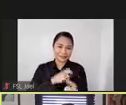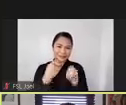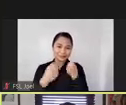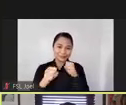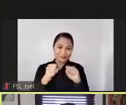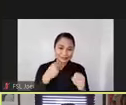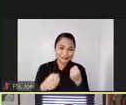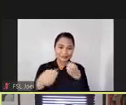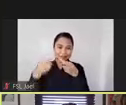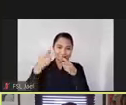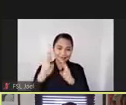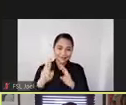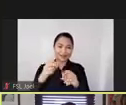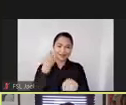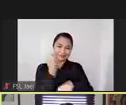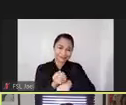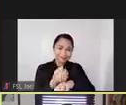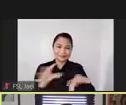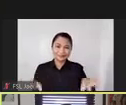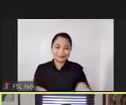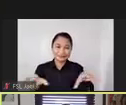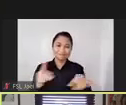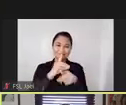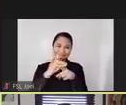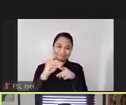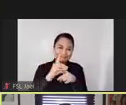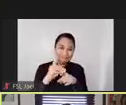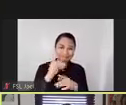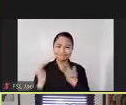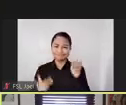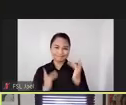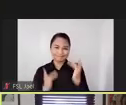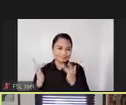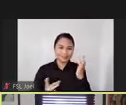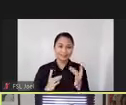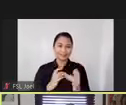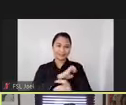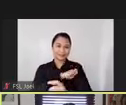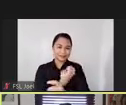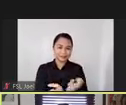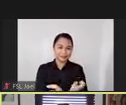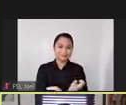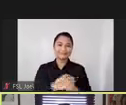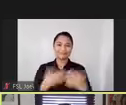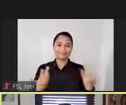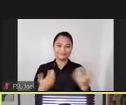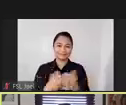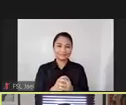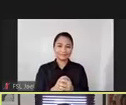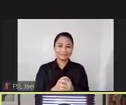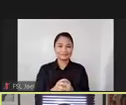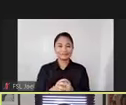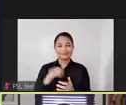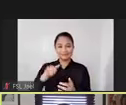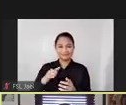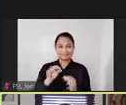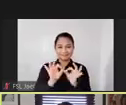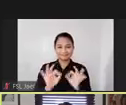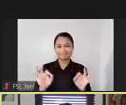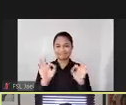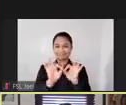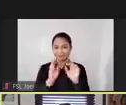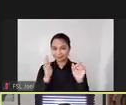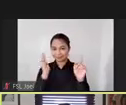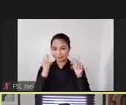what Olympism is all about. Olympism is a philosophy of life. It places sport at the service of humankind. And